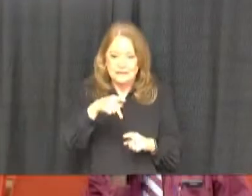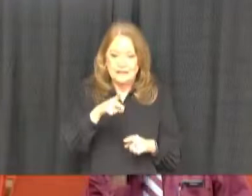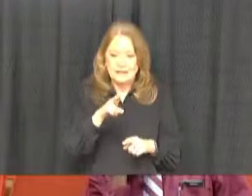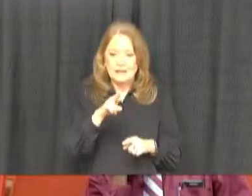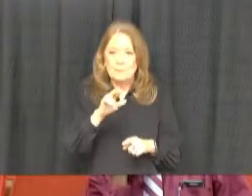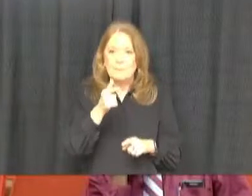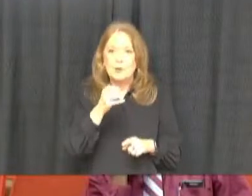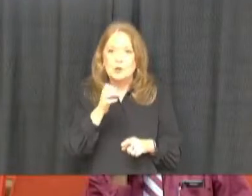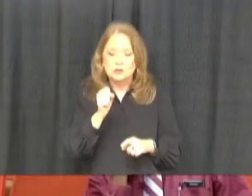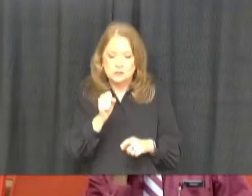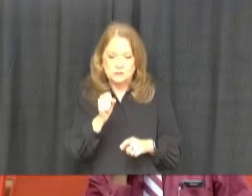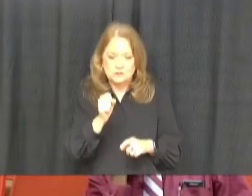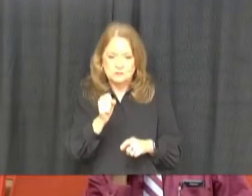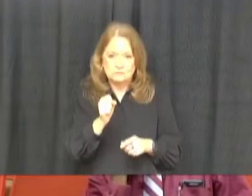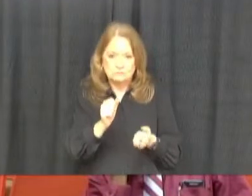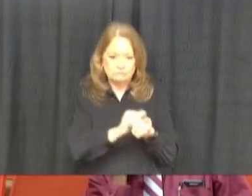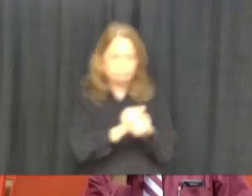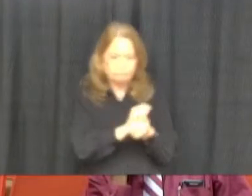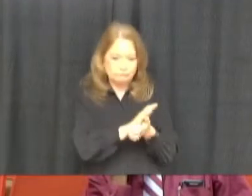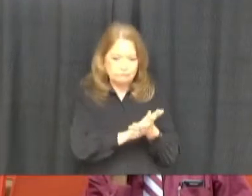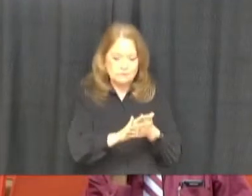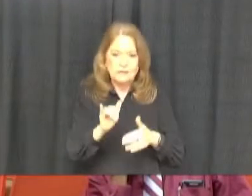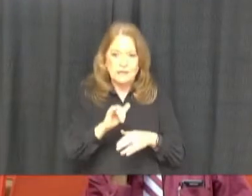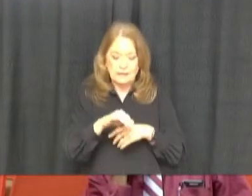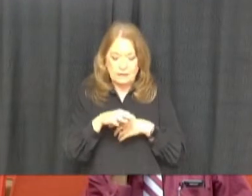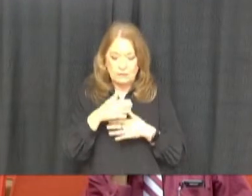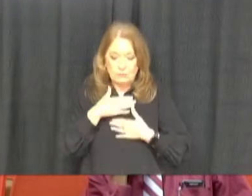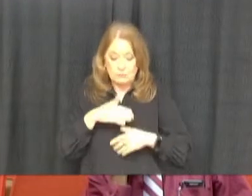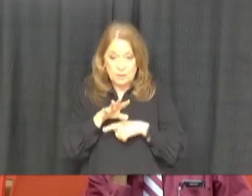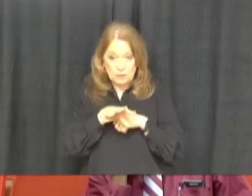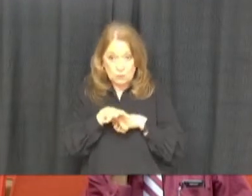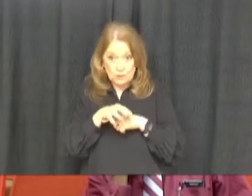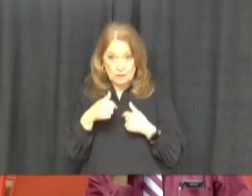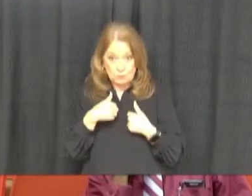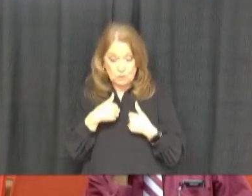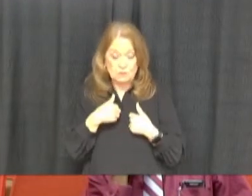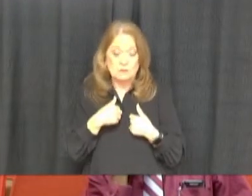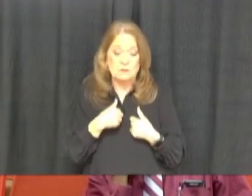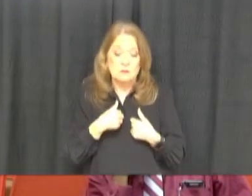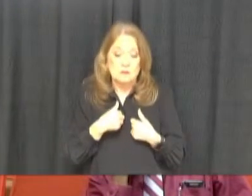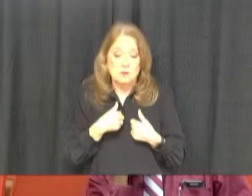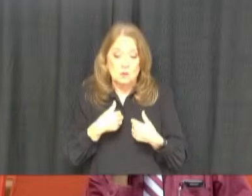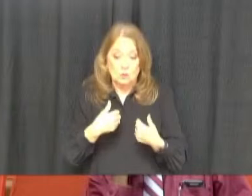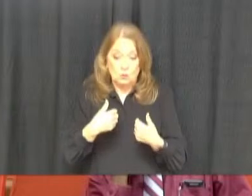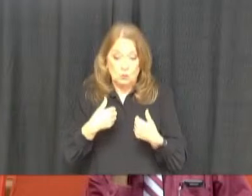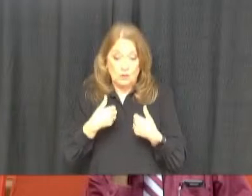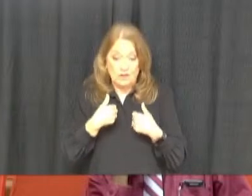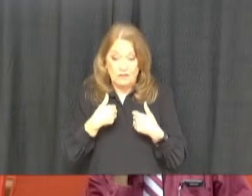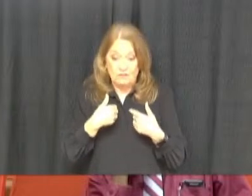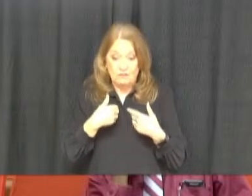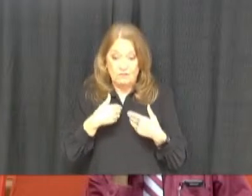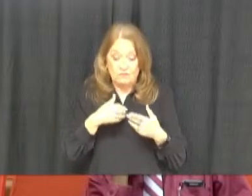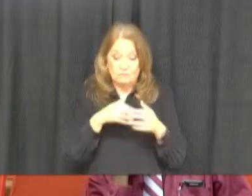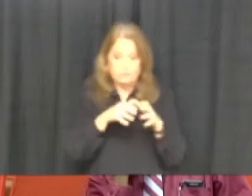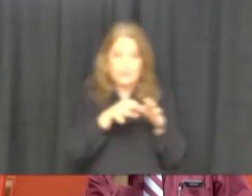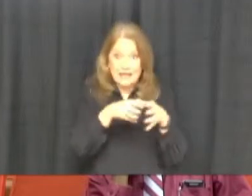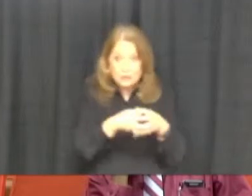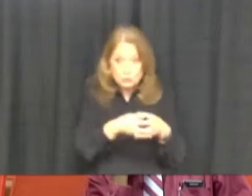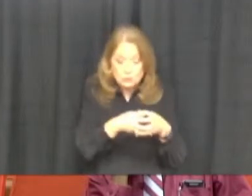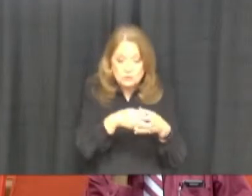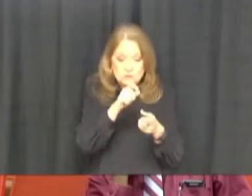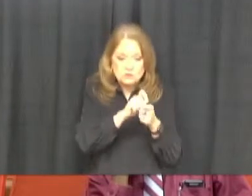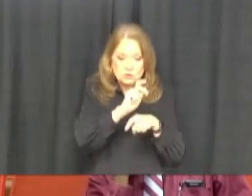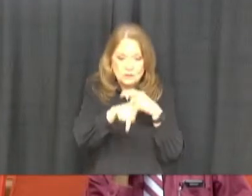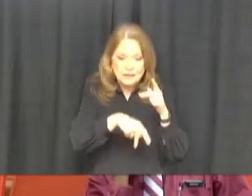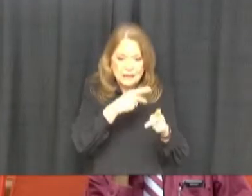than, our body-worn camera footage. We have, by categorization, certain